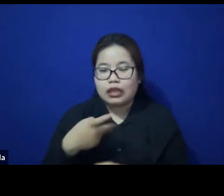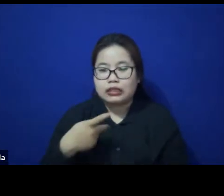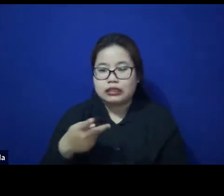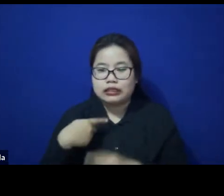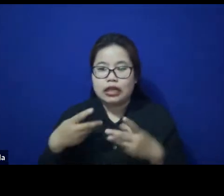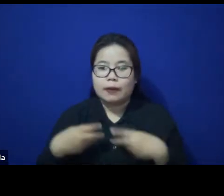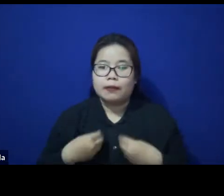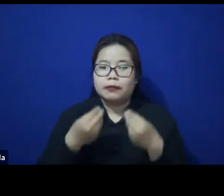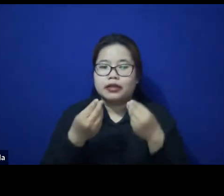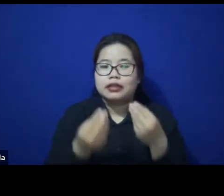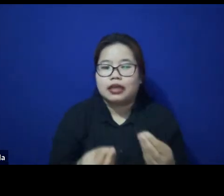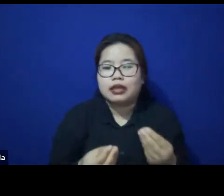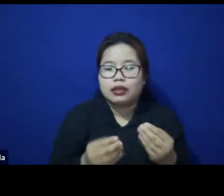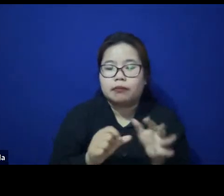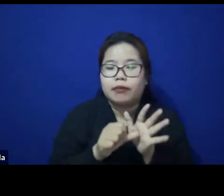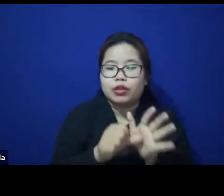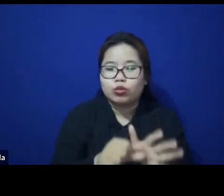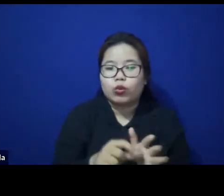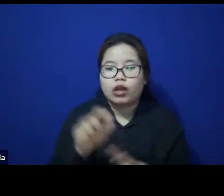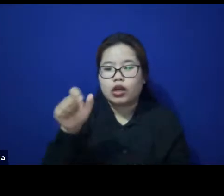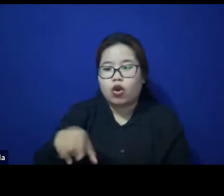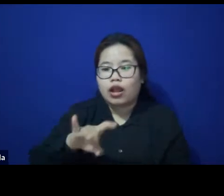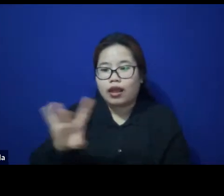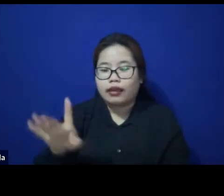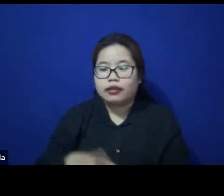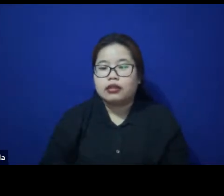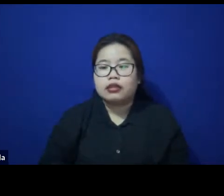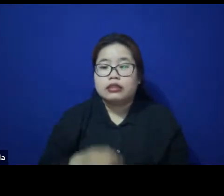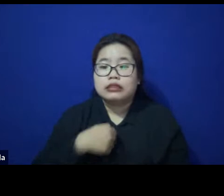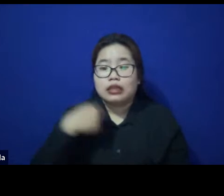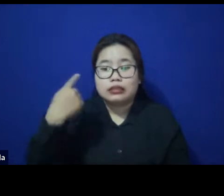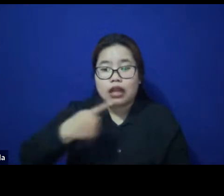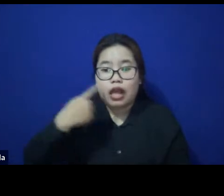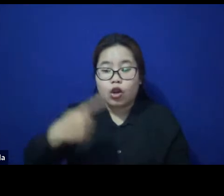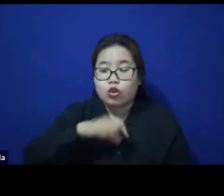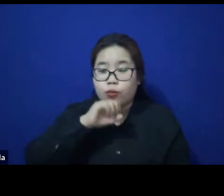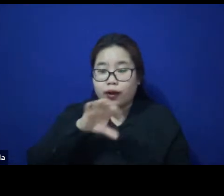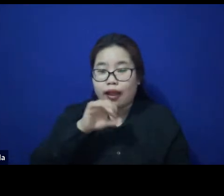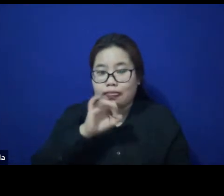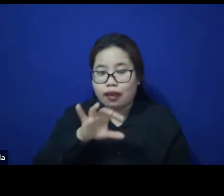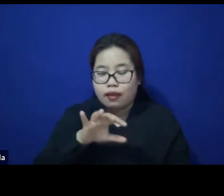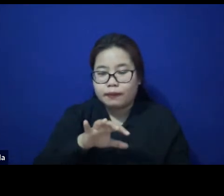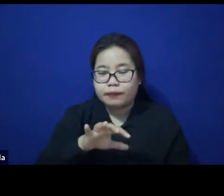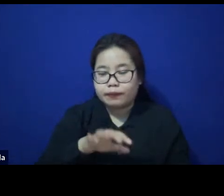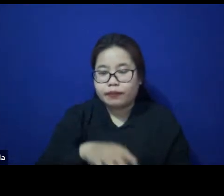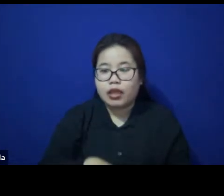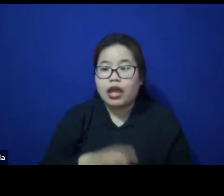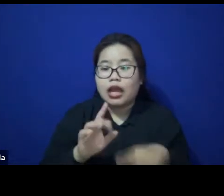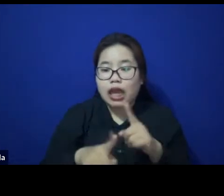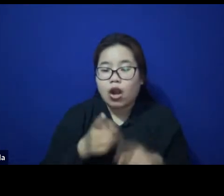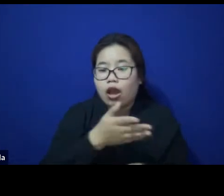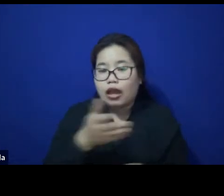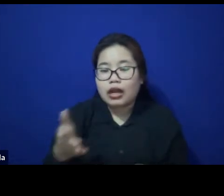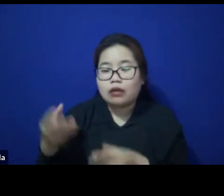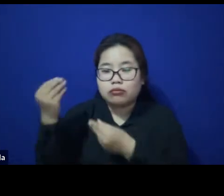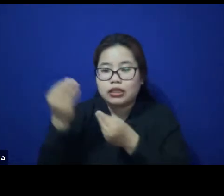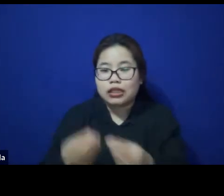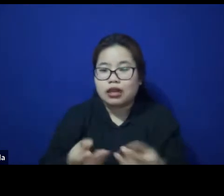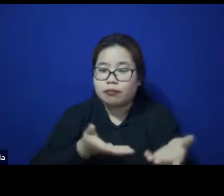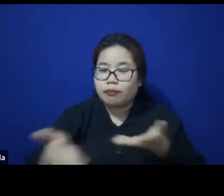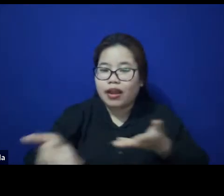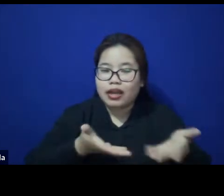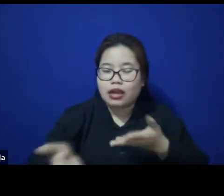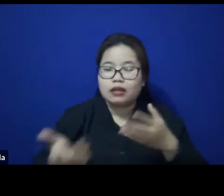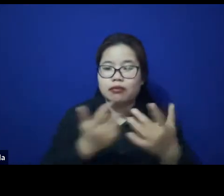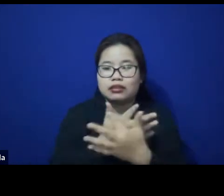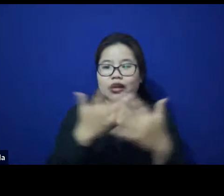this. And I always say, if you're funded to provide services to people, that means all people, not just